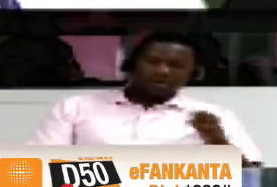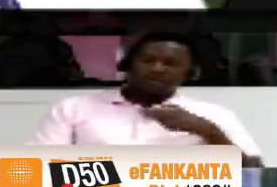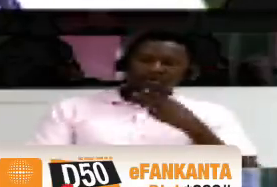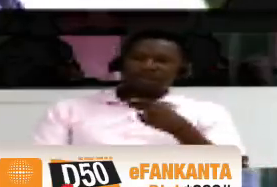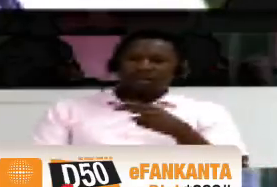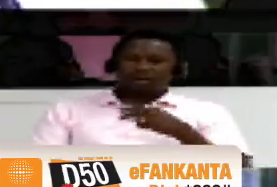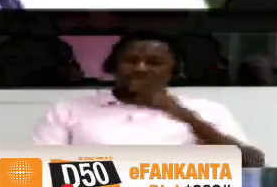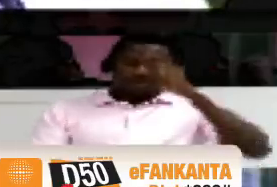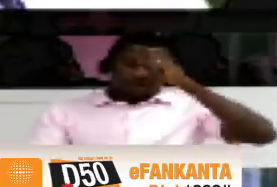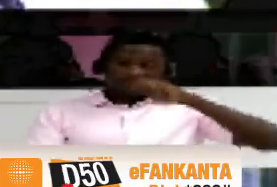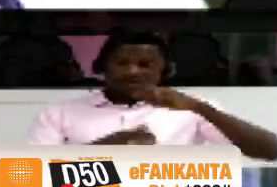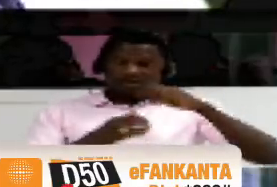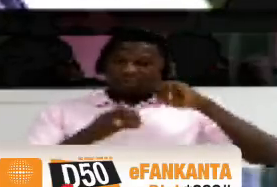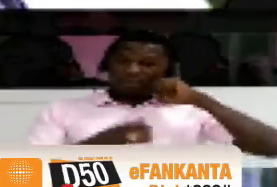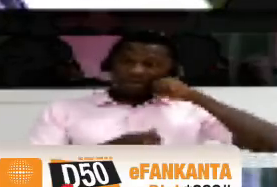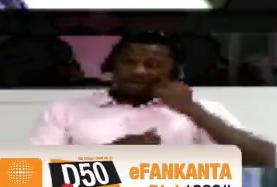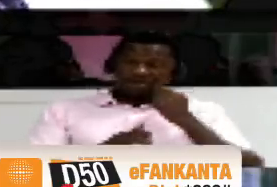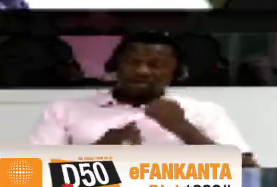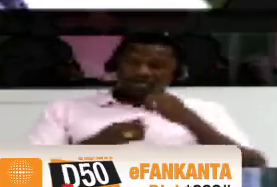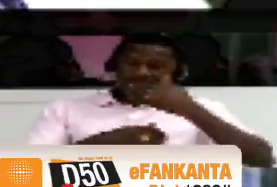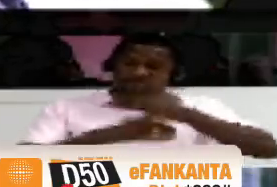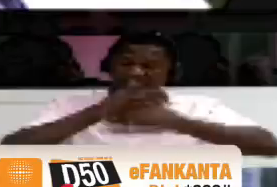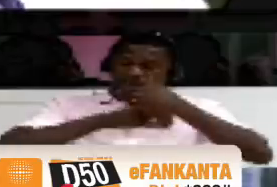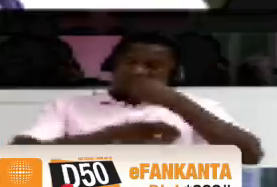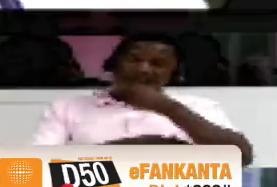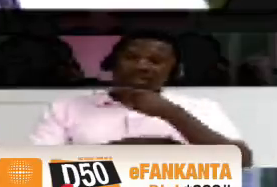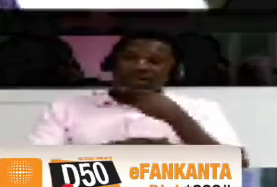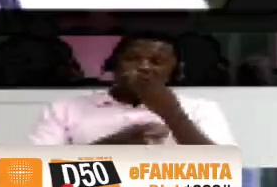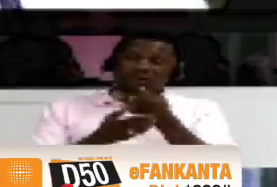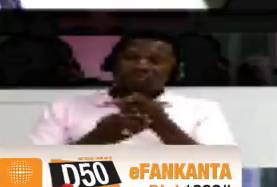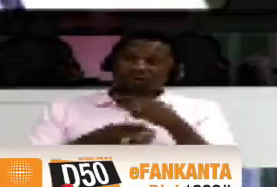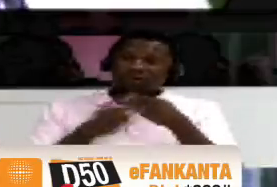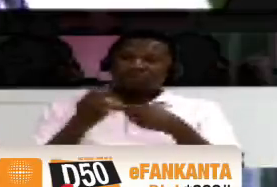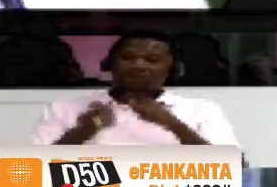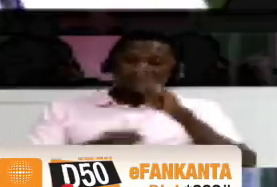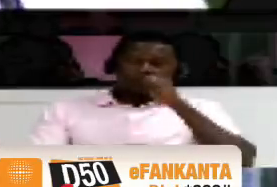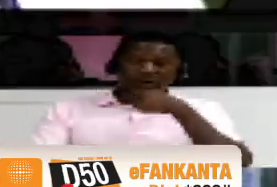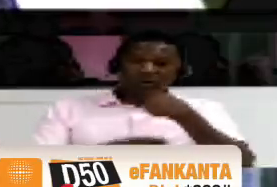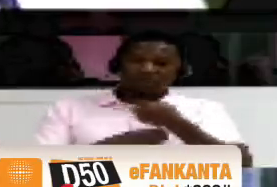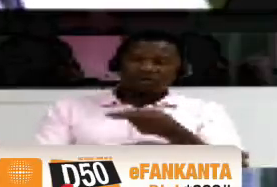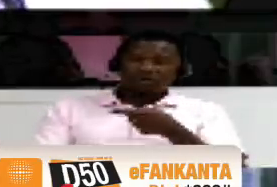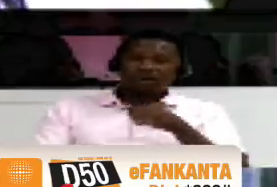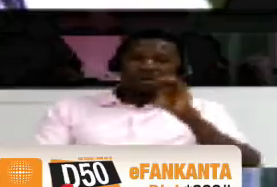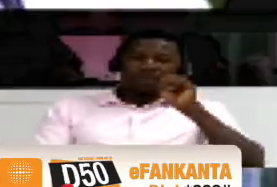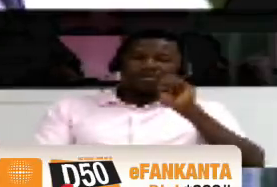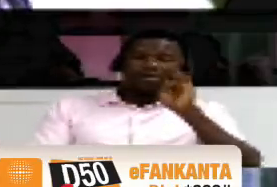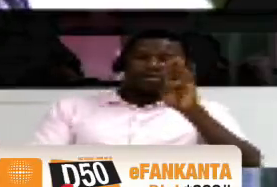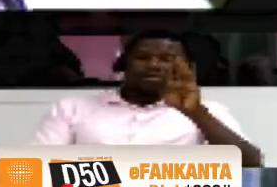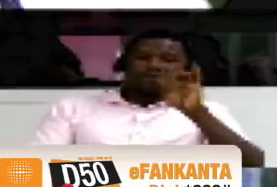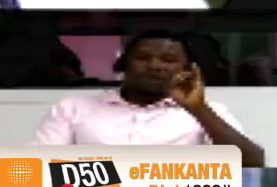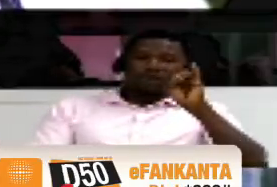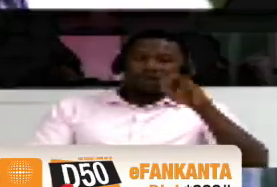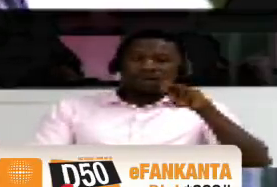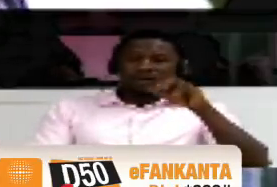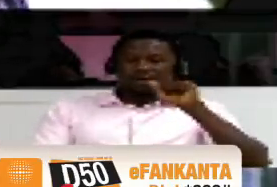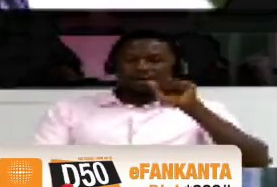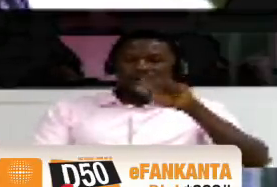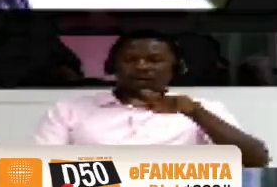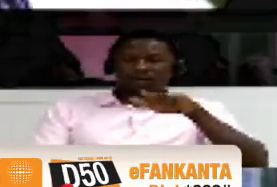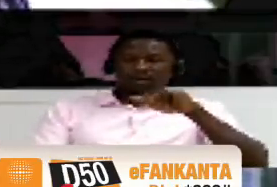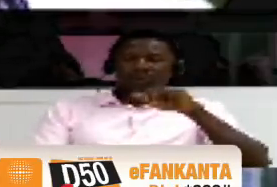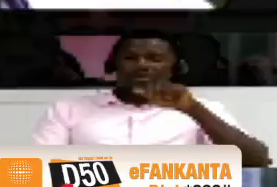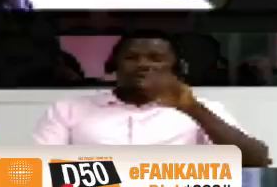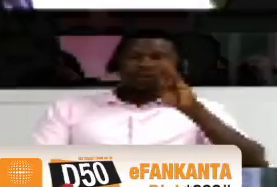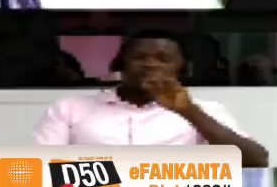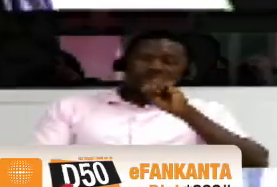your sub-union was focused on the death of Mr. Ibrahim Abari, which was at the hands of the fire station,